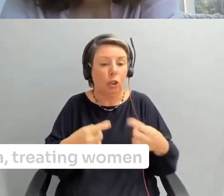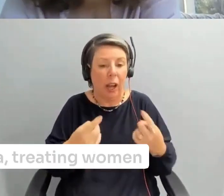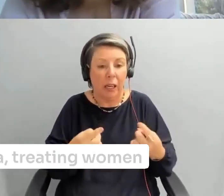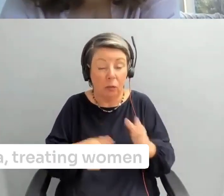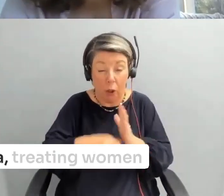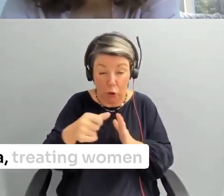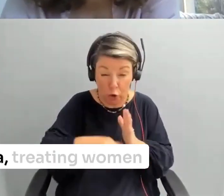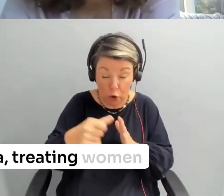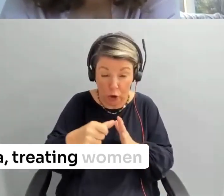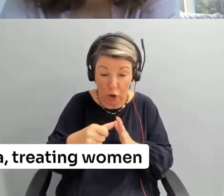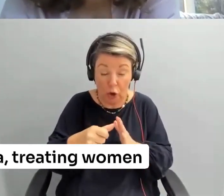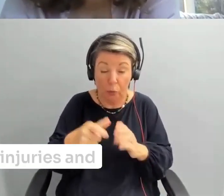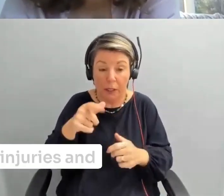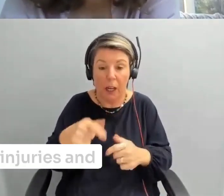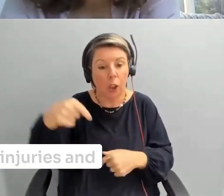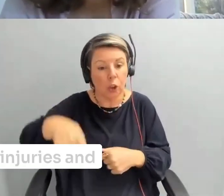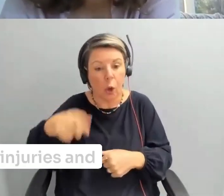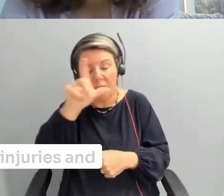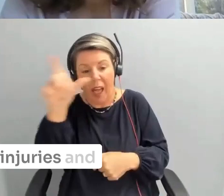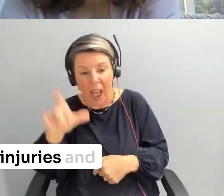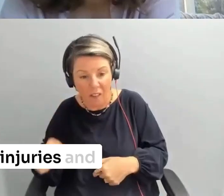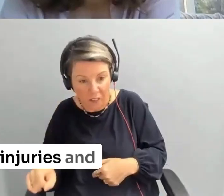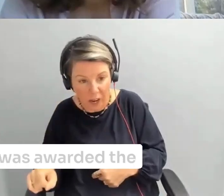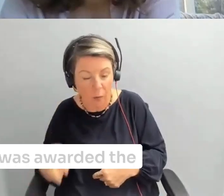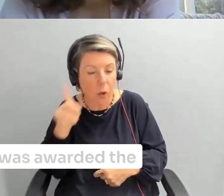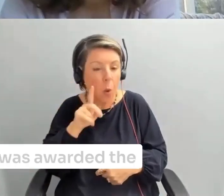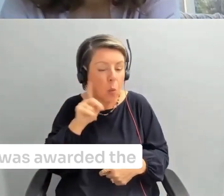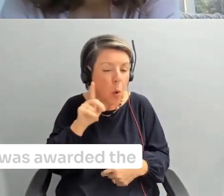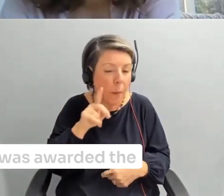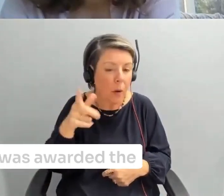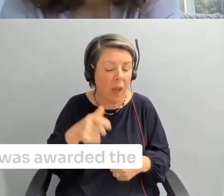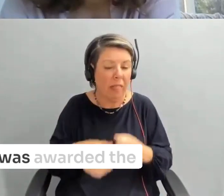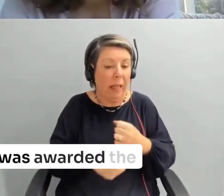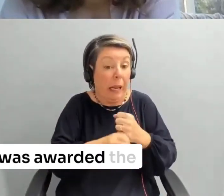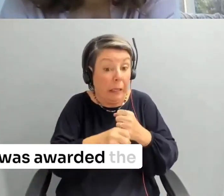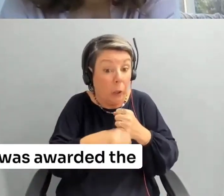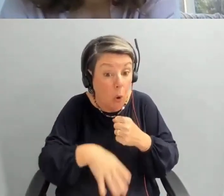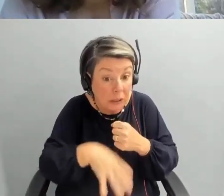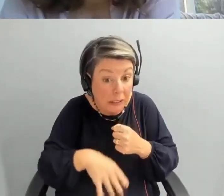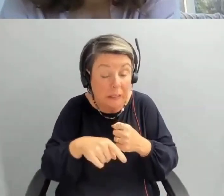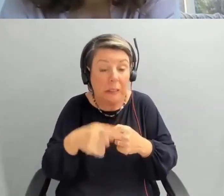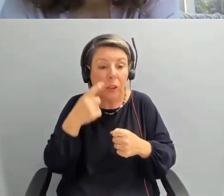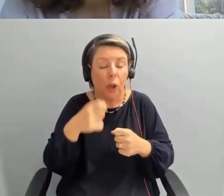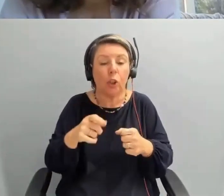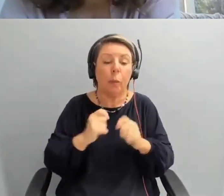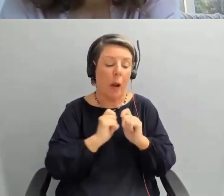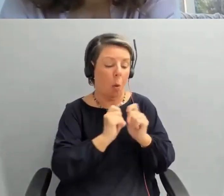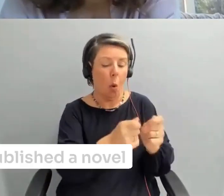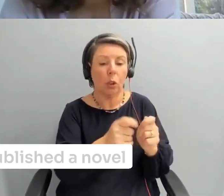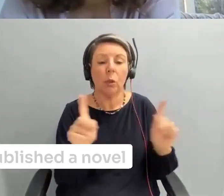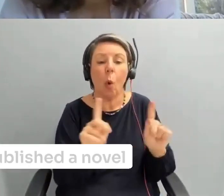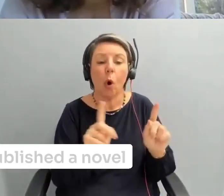in sub-Saharan Africa, treating women with obstetrics-related injuries and incontinence, for which she was awarded the OBE.